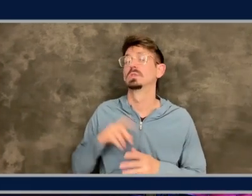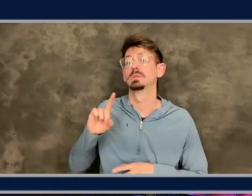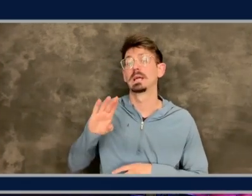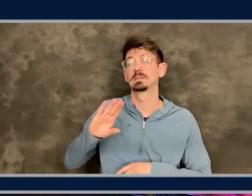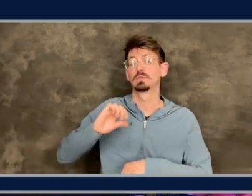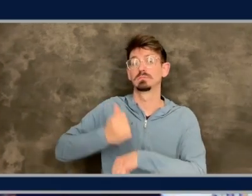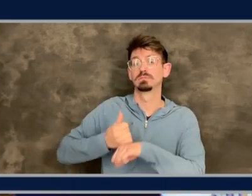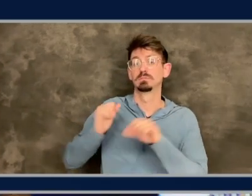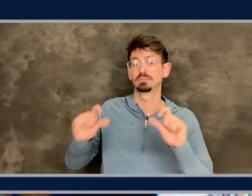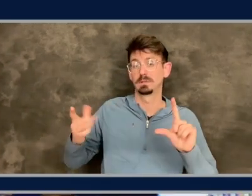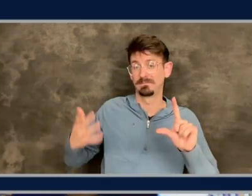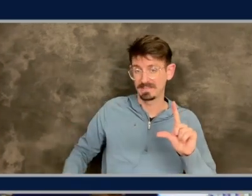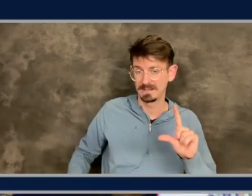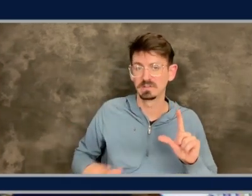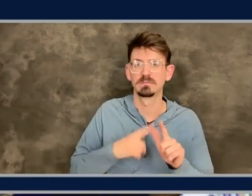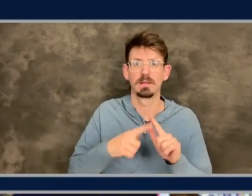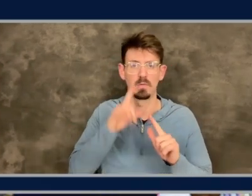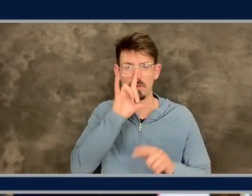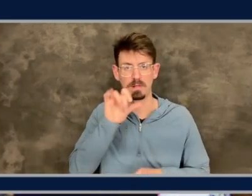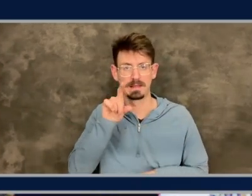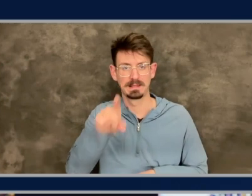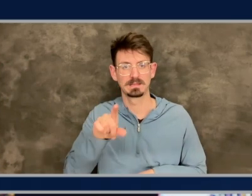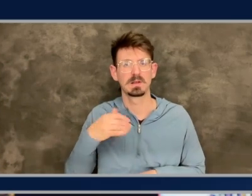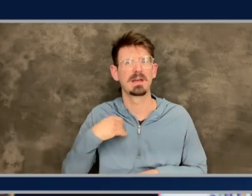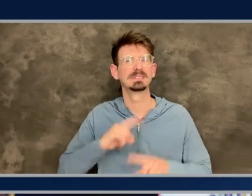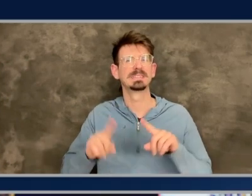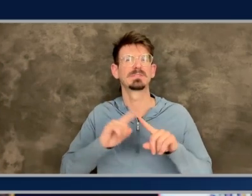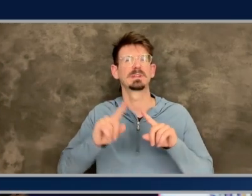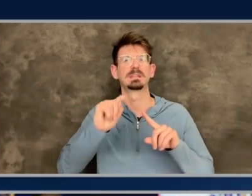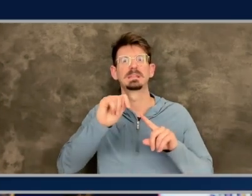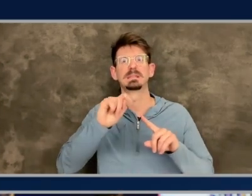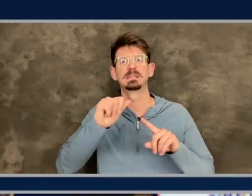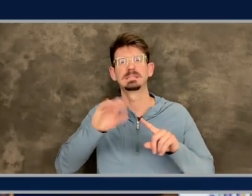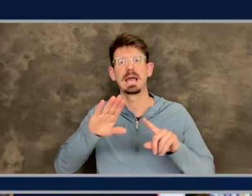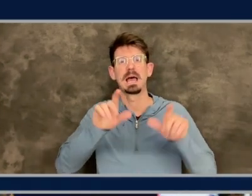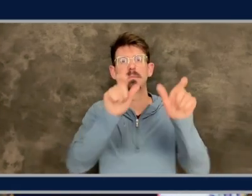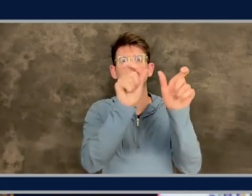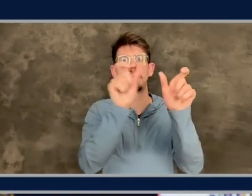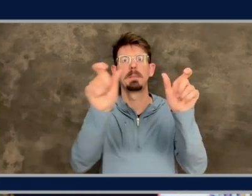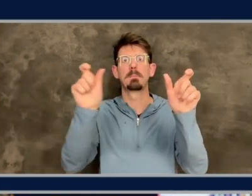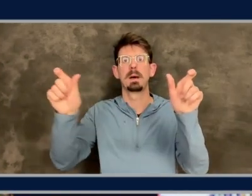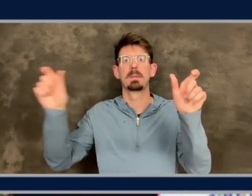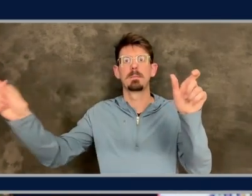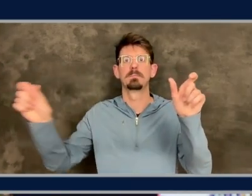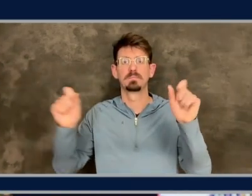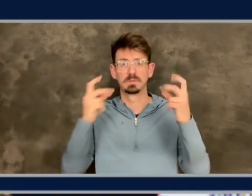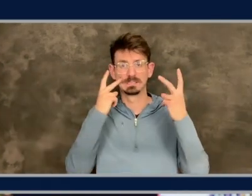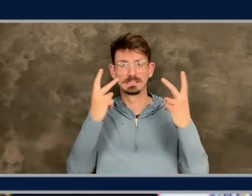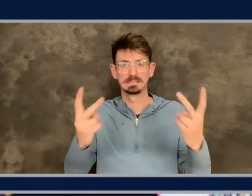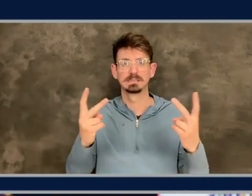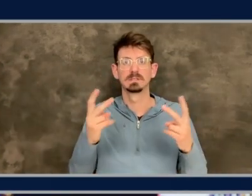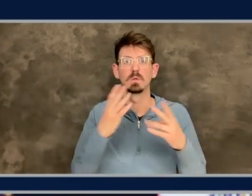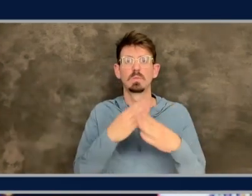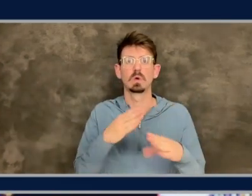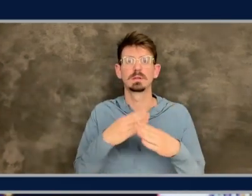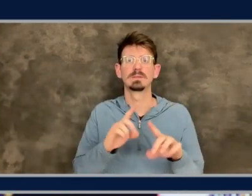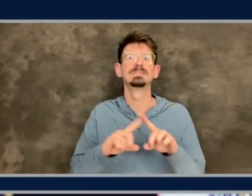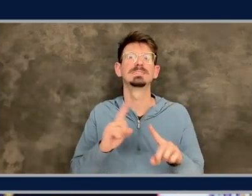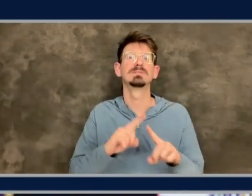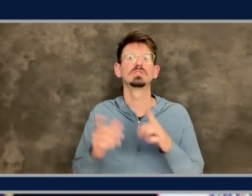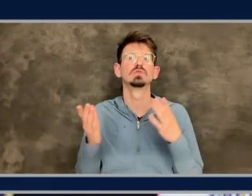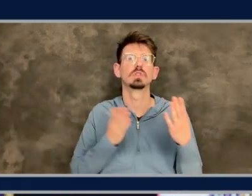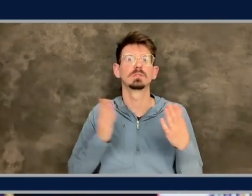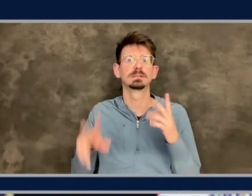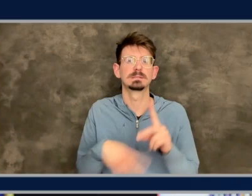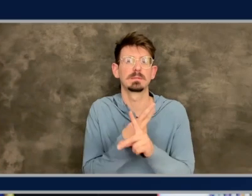look like. And we have different tabs here. I can just focus in on them. You see, we have broken it down by different services. So we have